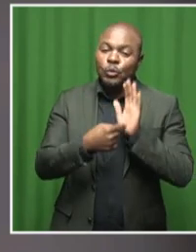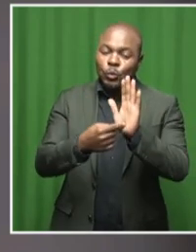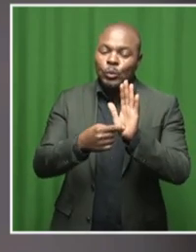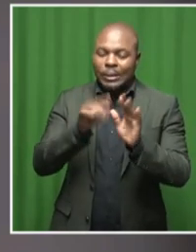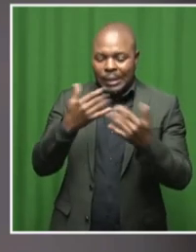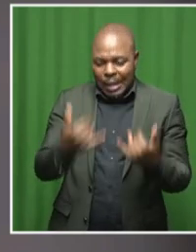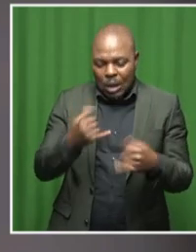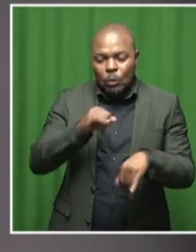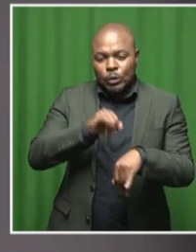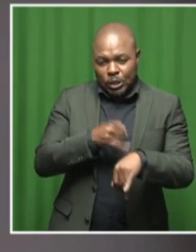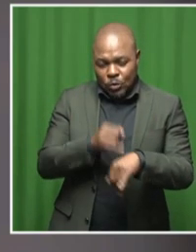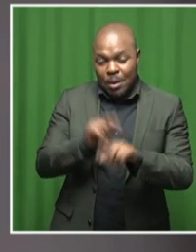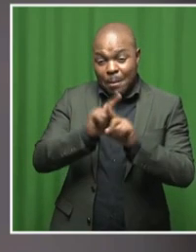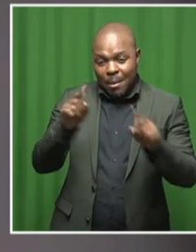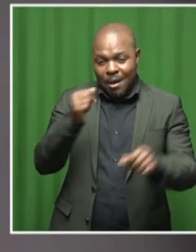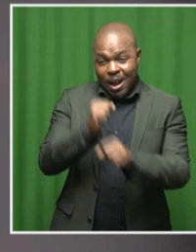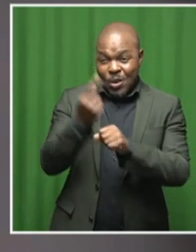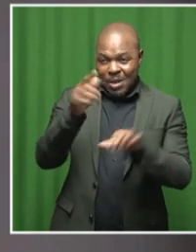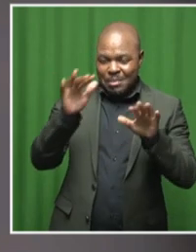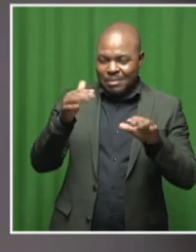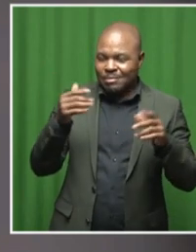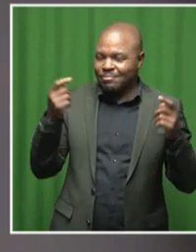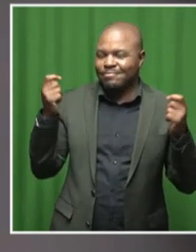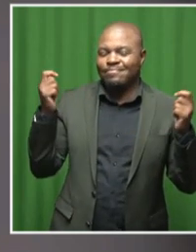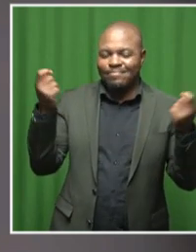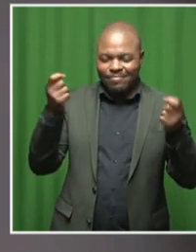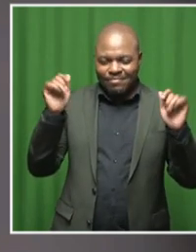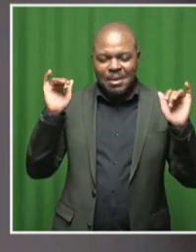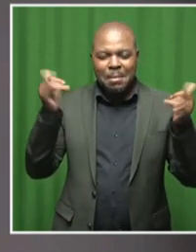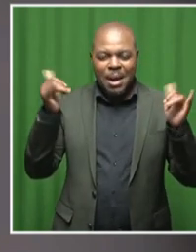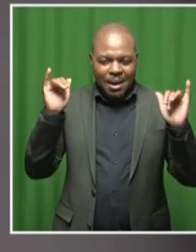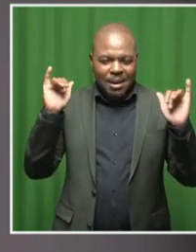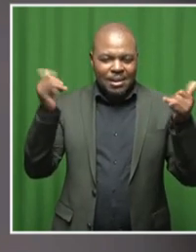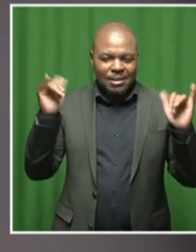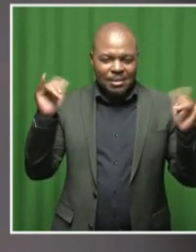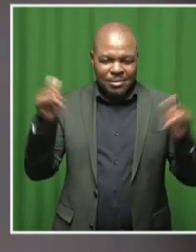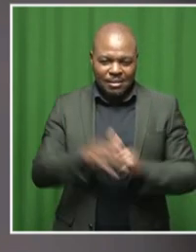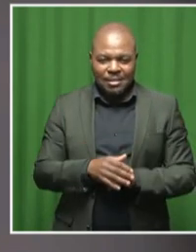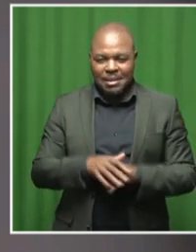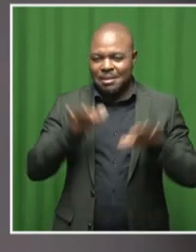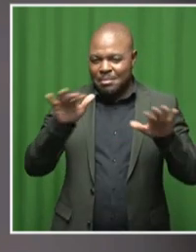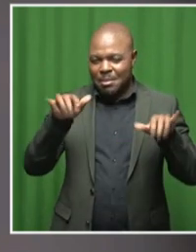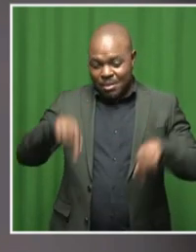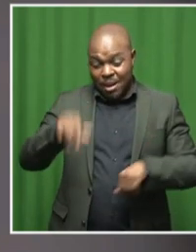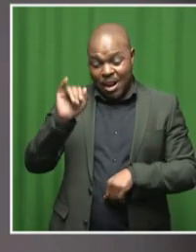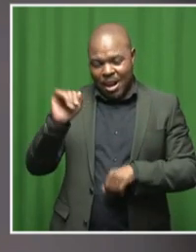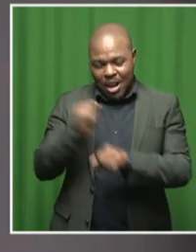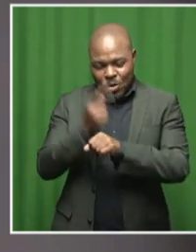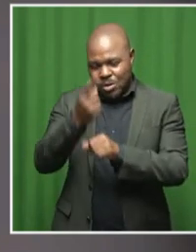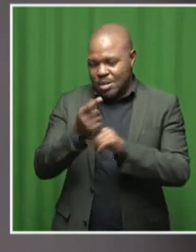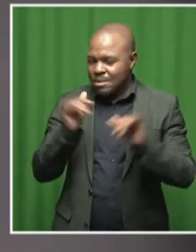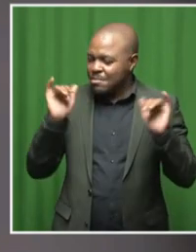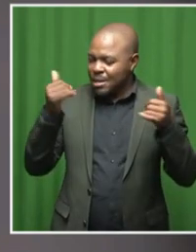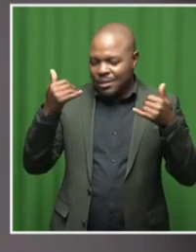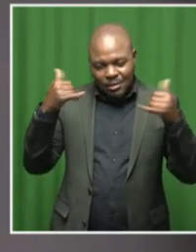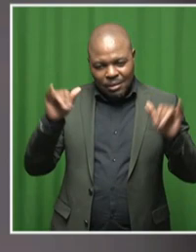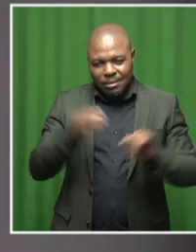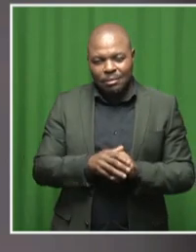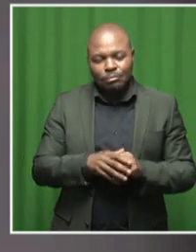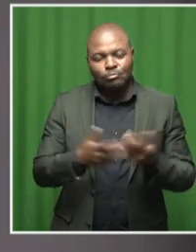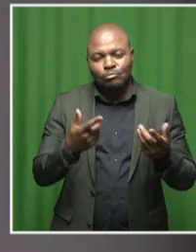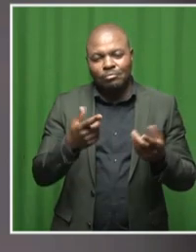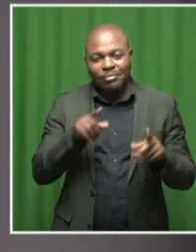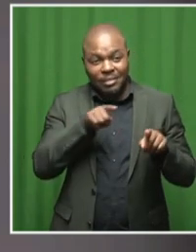Jan, Gauteng people party. You mm-hmm. know, Gauteng people are in for a good time. Yeah. So the ticket sales are looking good.